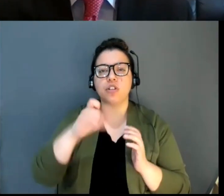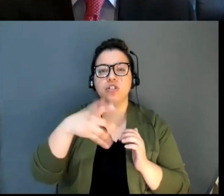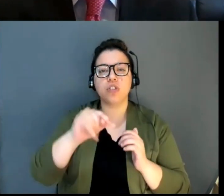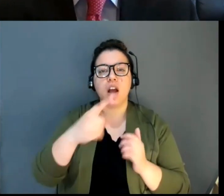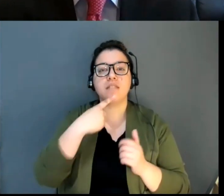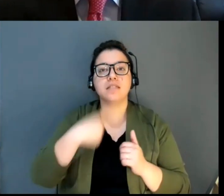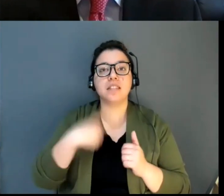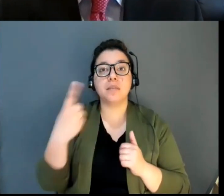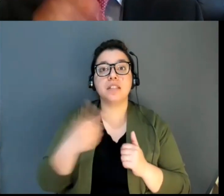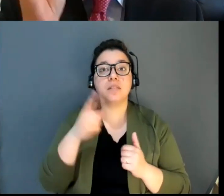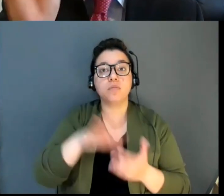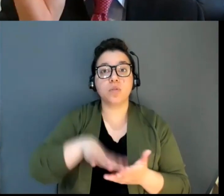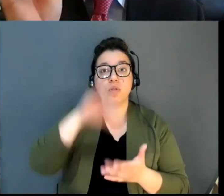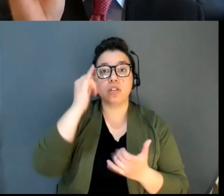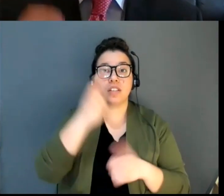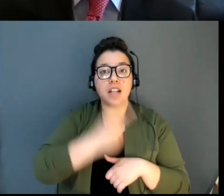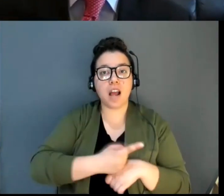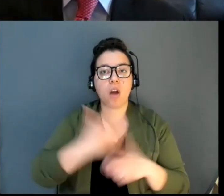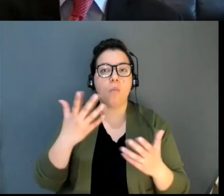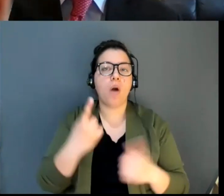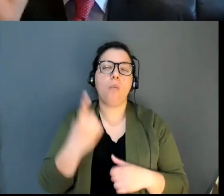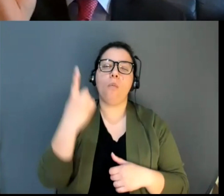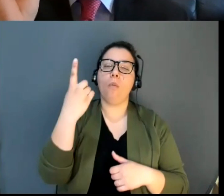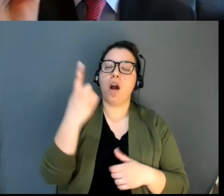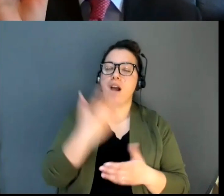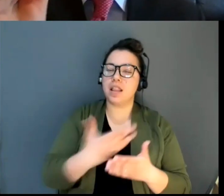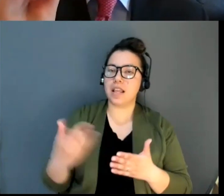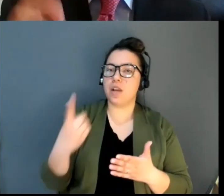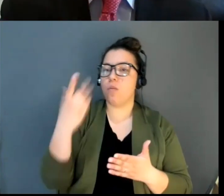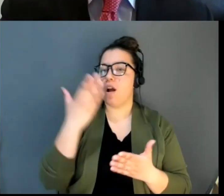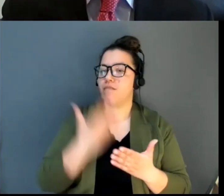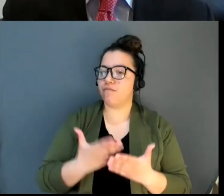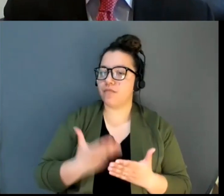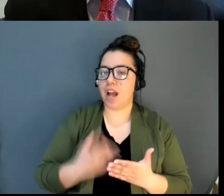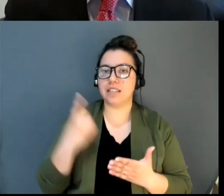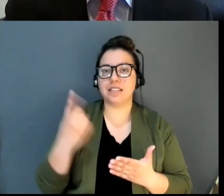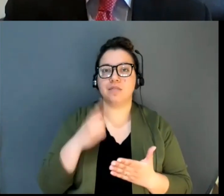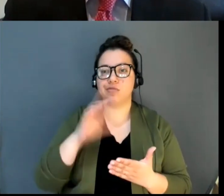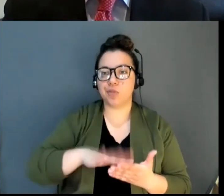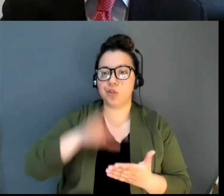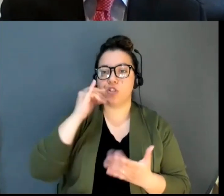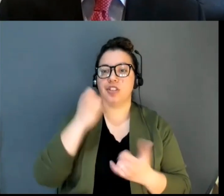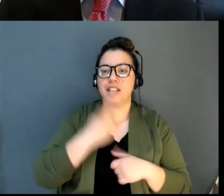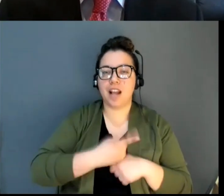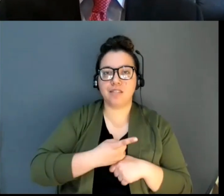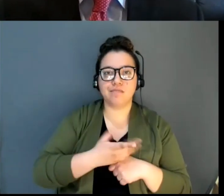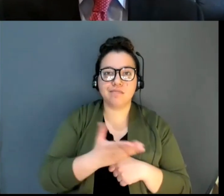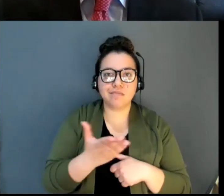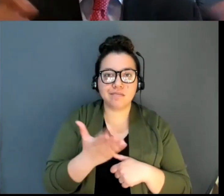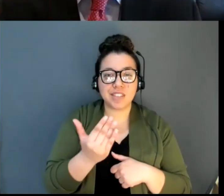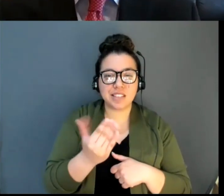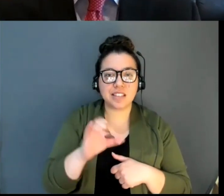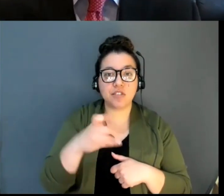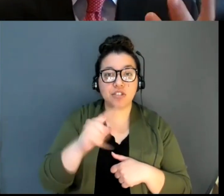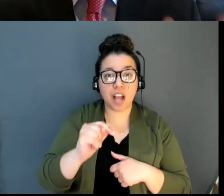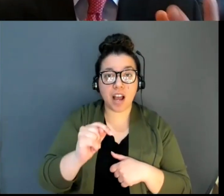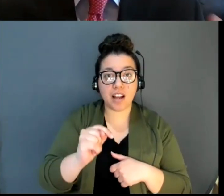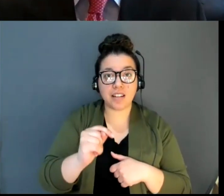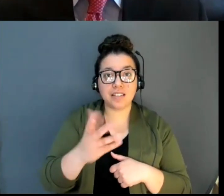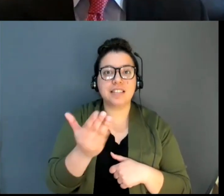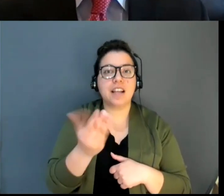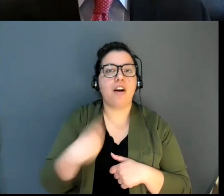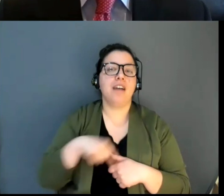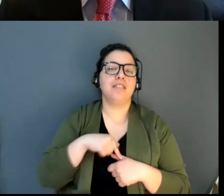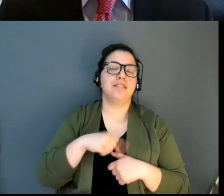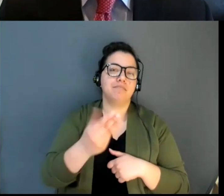learned today? What's one little fact or something interesting that stuck with you? Tell me in the chat. Tell us in the chat. What